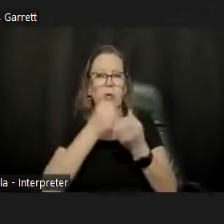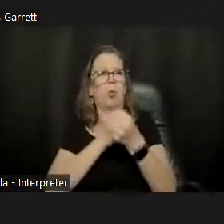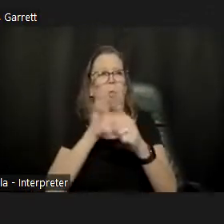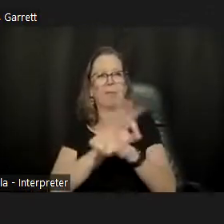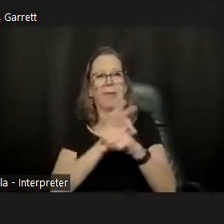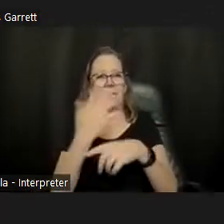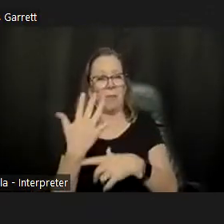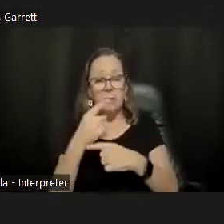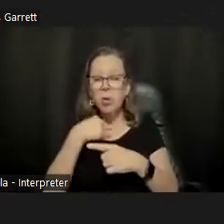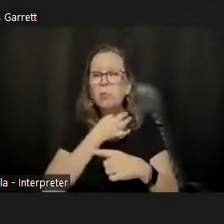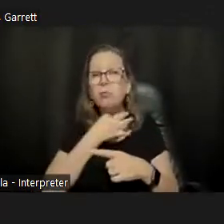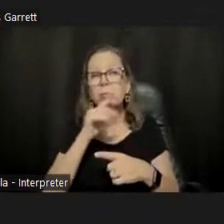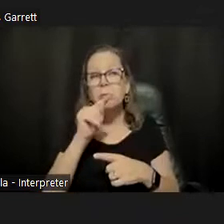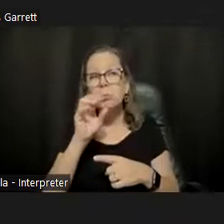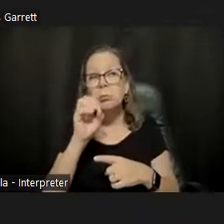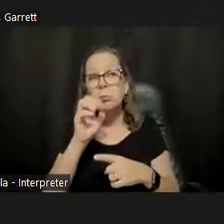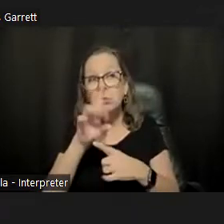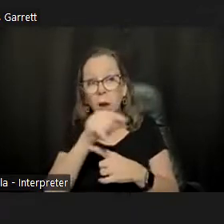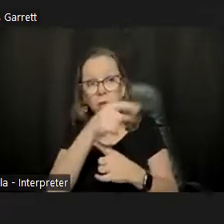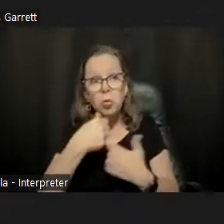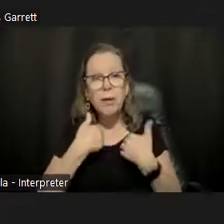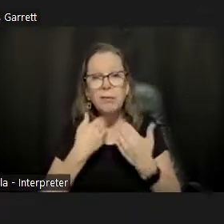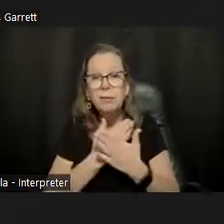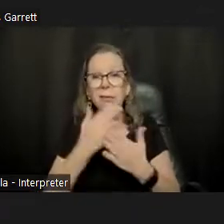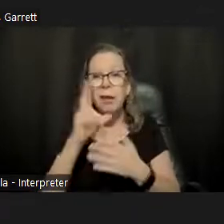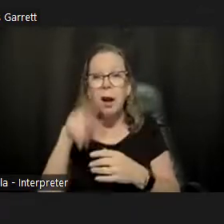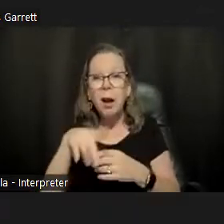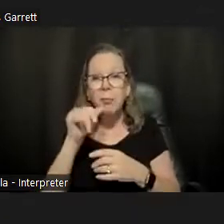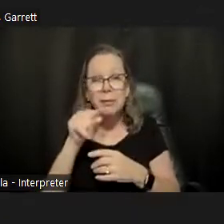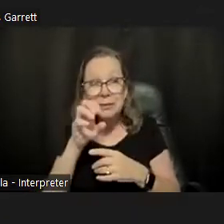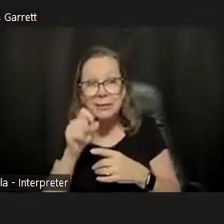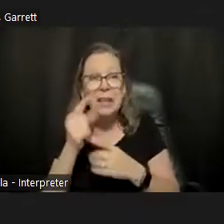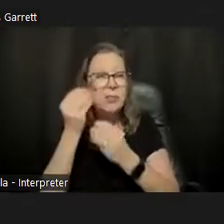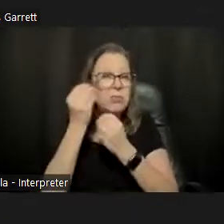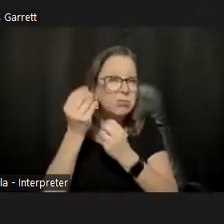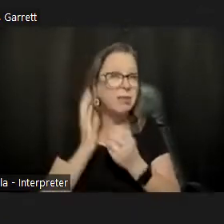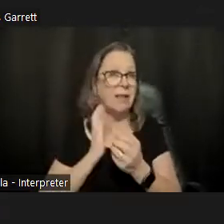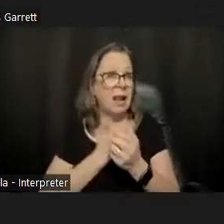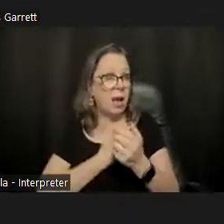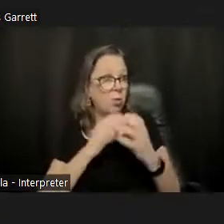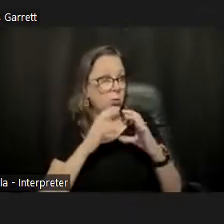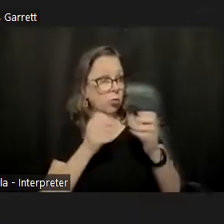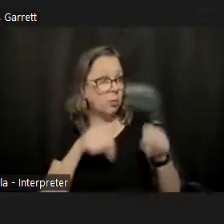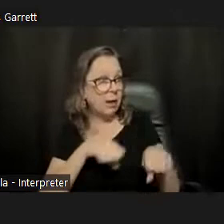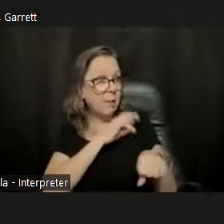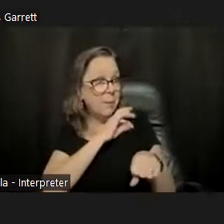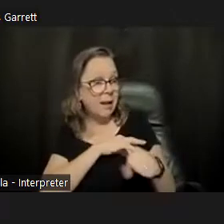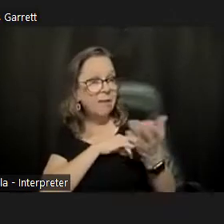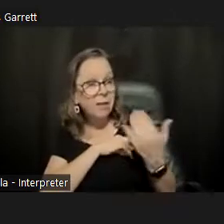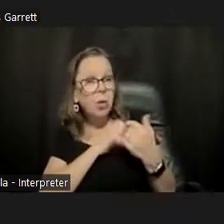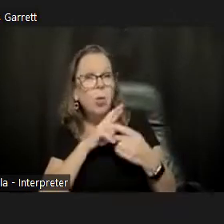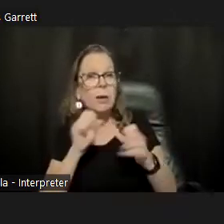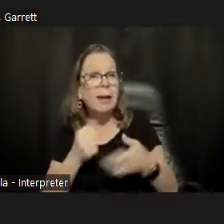Todd, do you have any updates or anything that you think our group would be able to benefit from or be able to help you